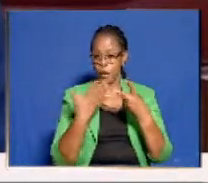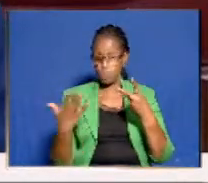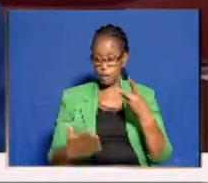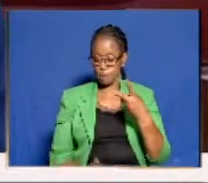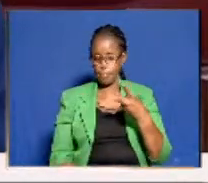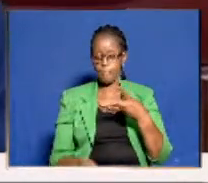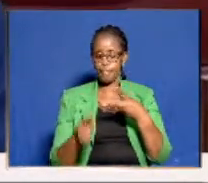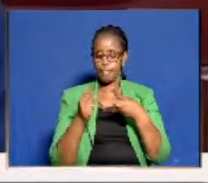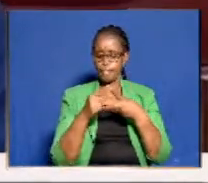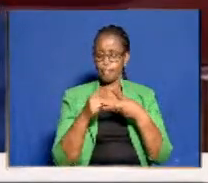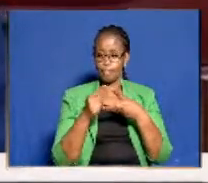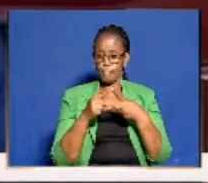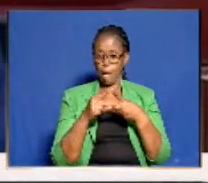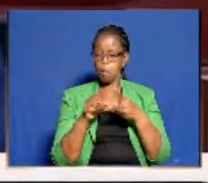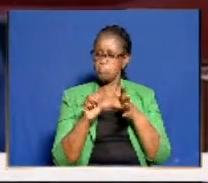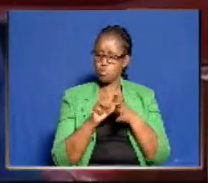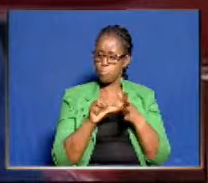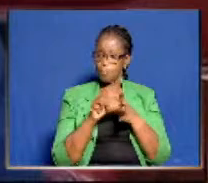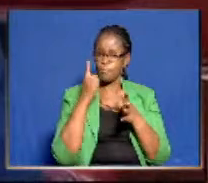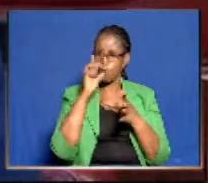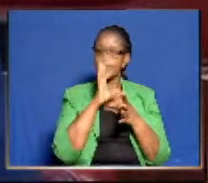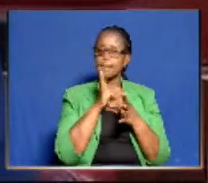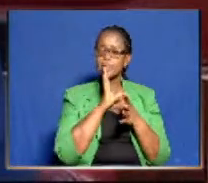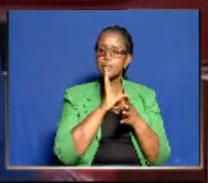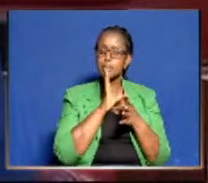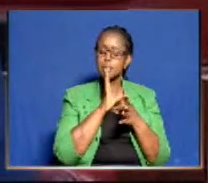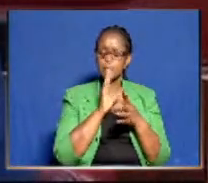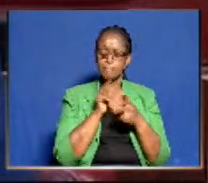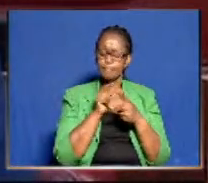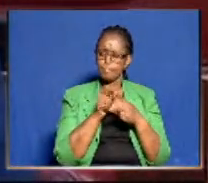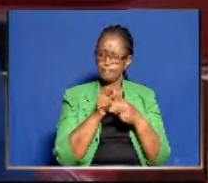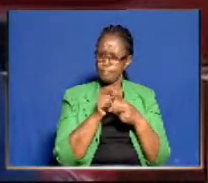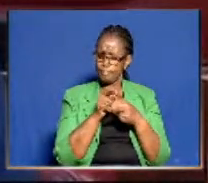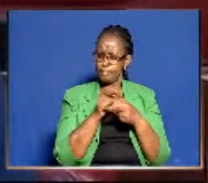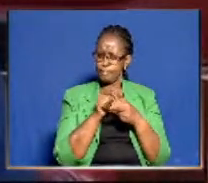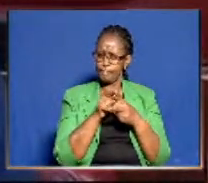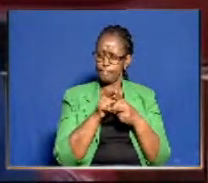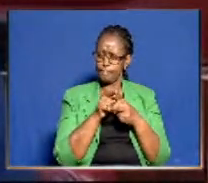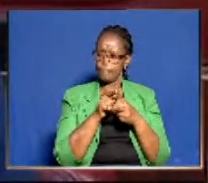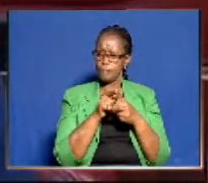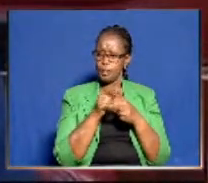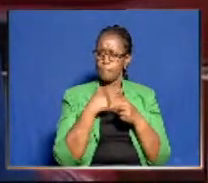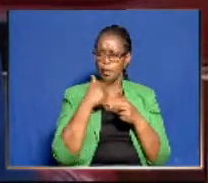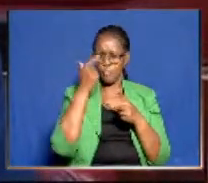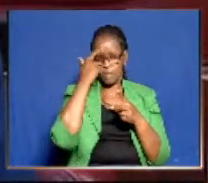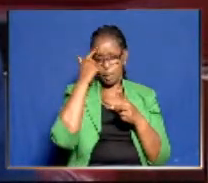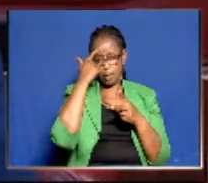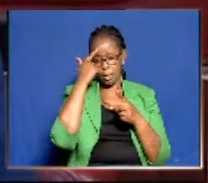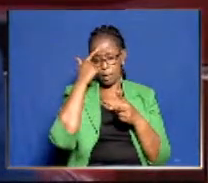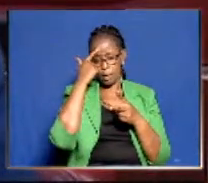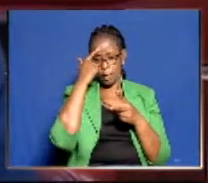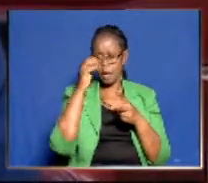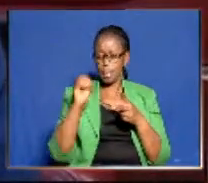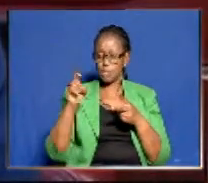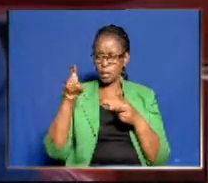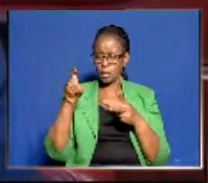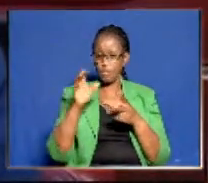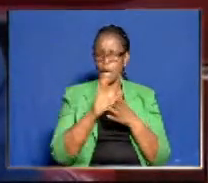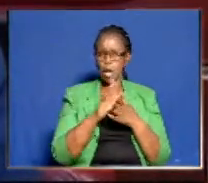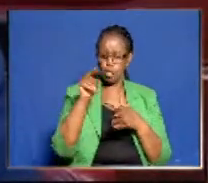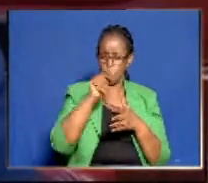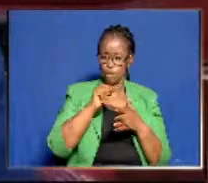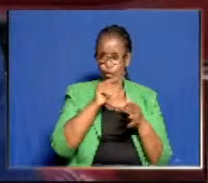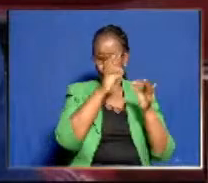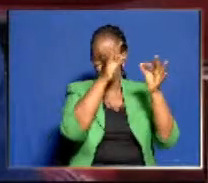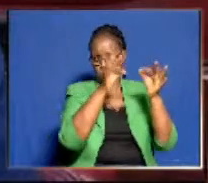issue of the pending bill, which I think it's time the executive and the National